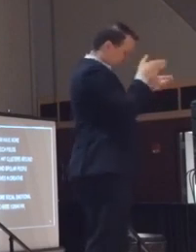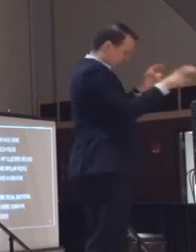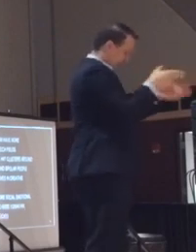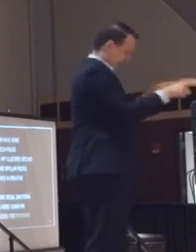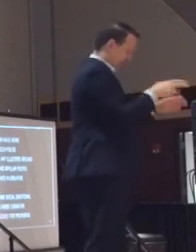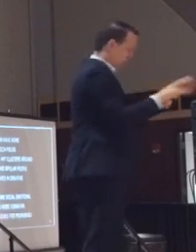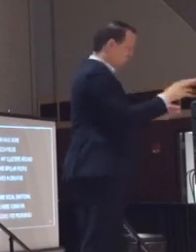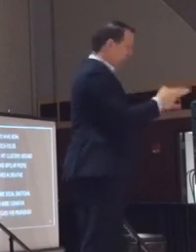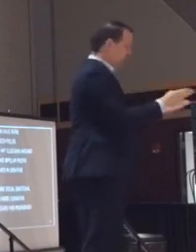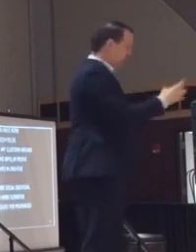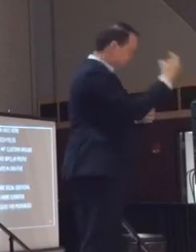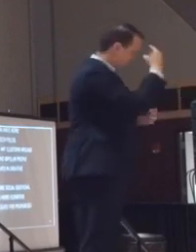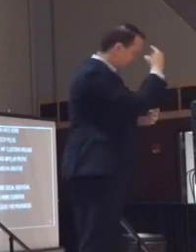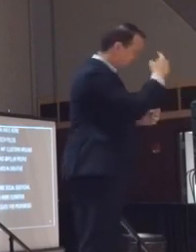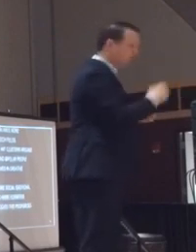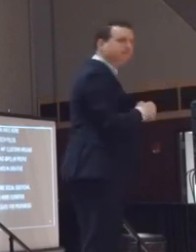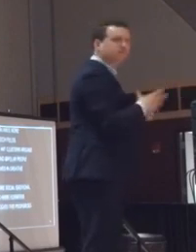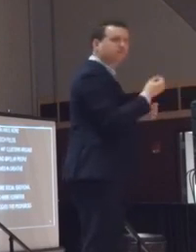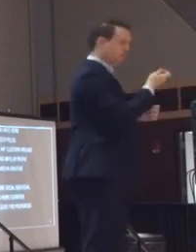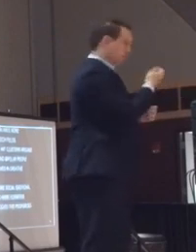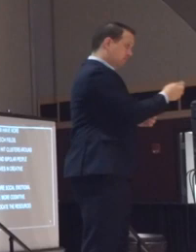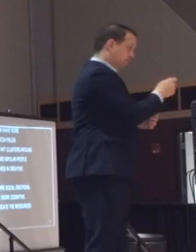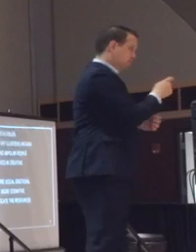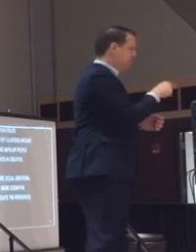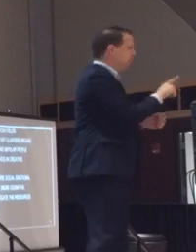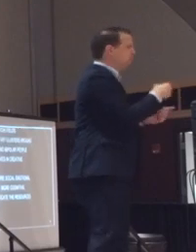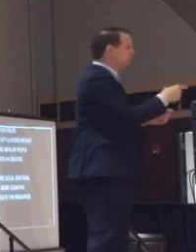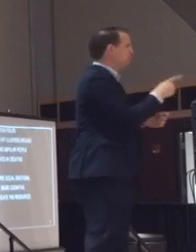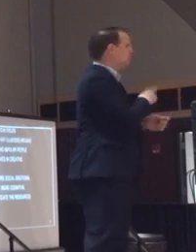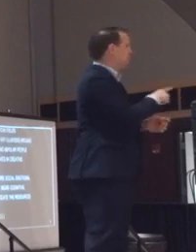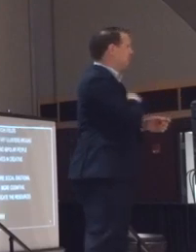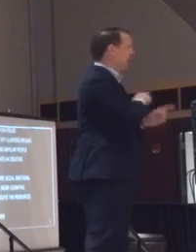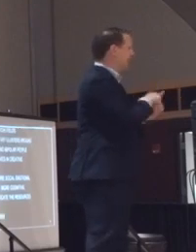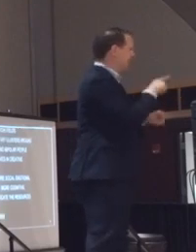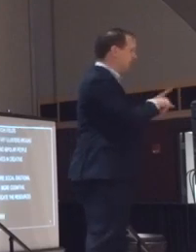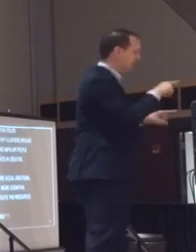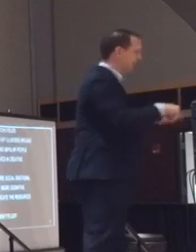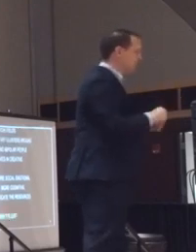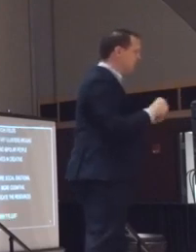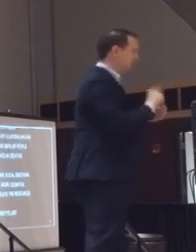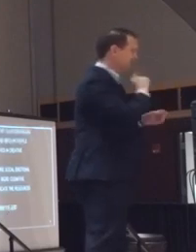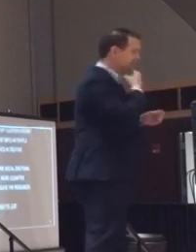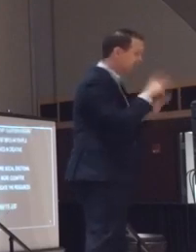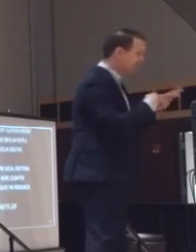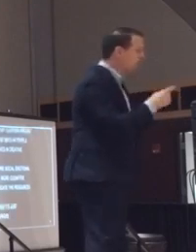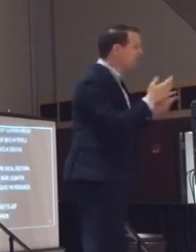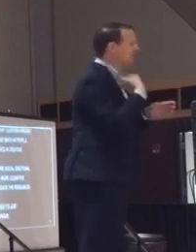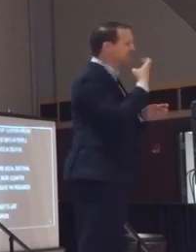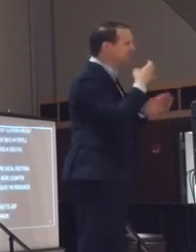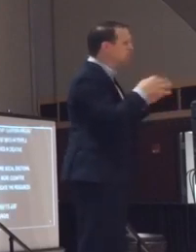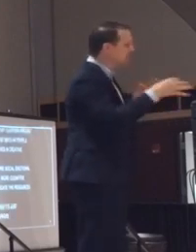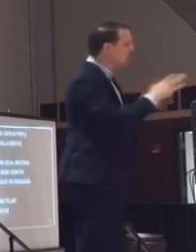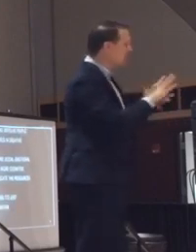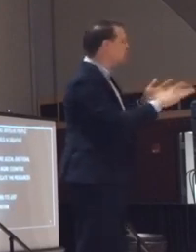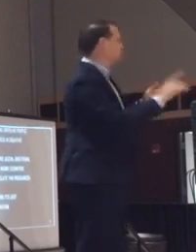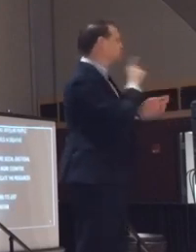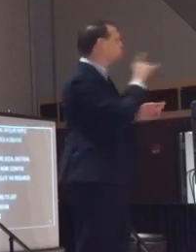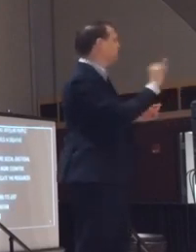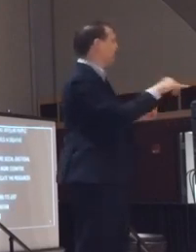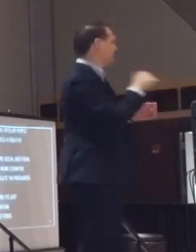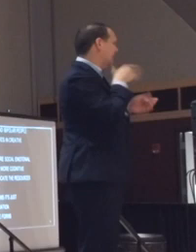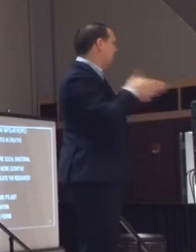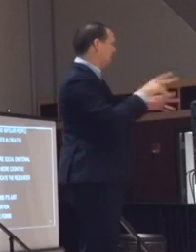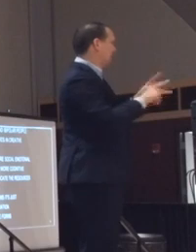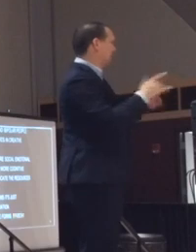brain. And in the mild forms, it's just personality variation. The more severe forms, speech delay, yeah, that's not the